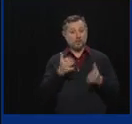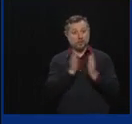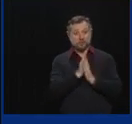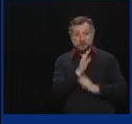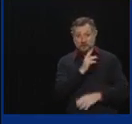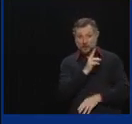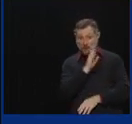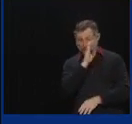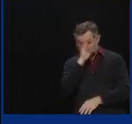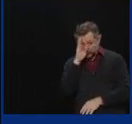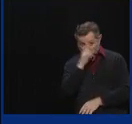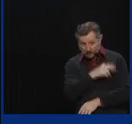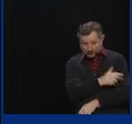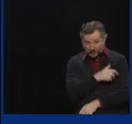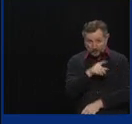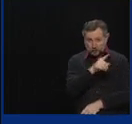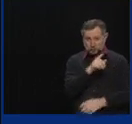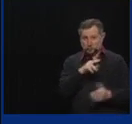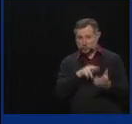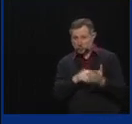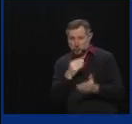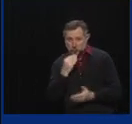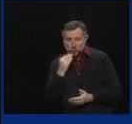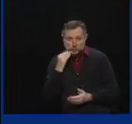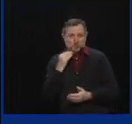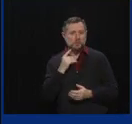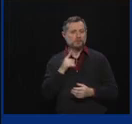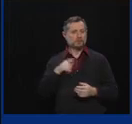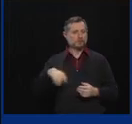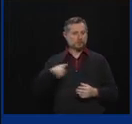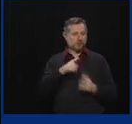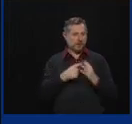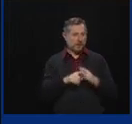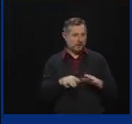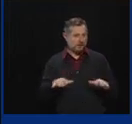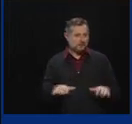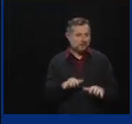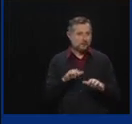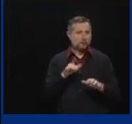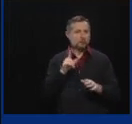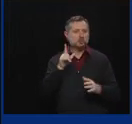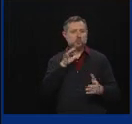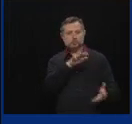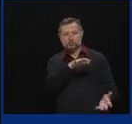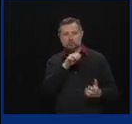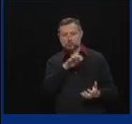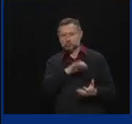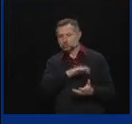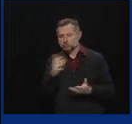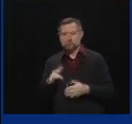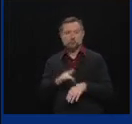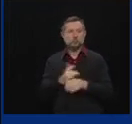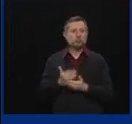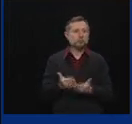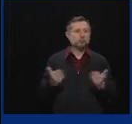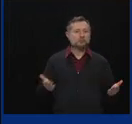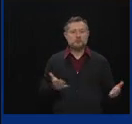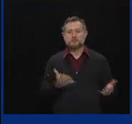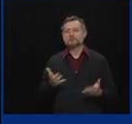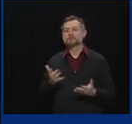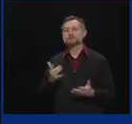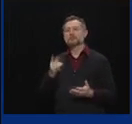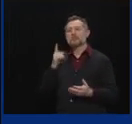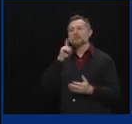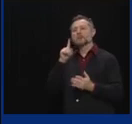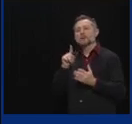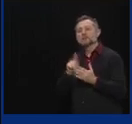the congregate settings, have you activated your surge resources available or not? And then are you looking at visiting nurses and other